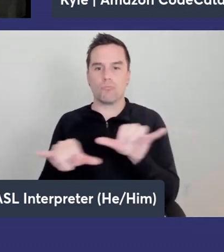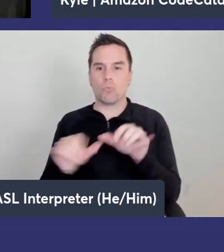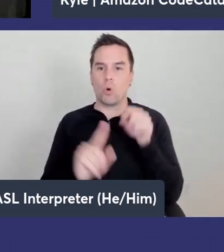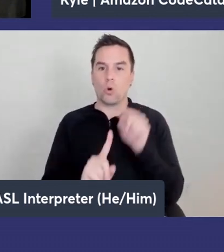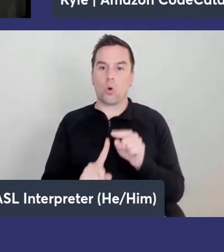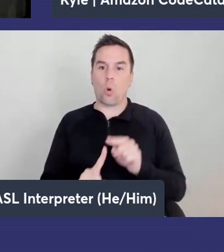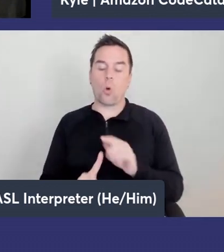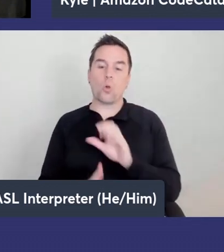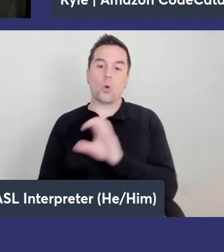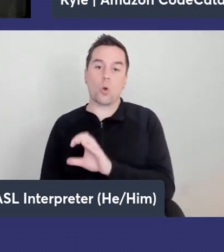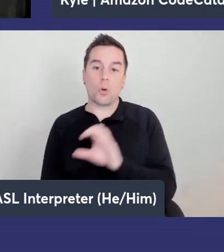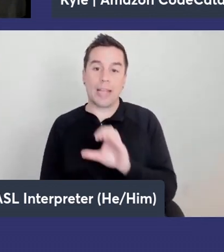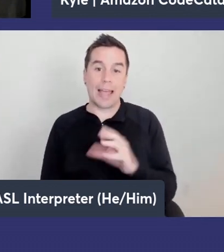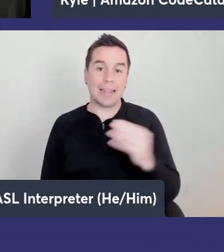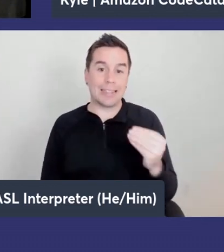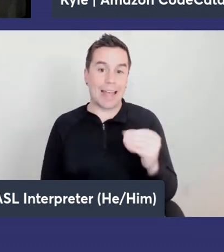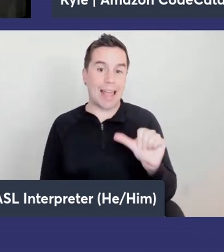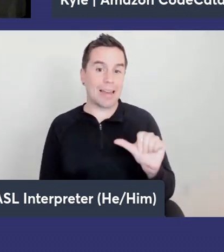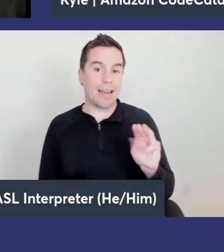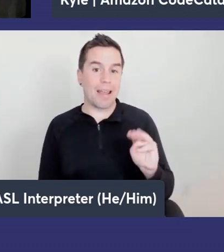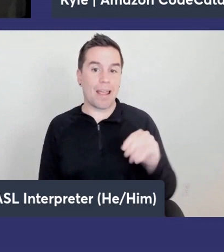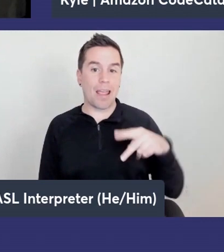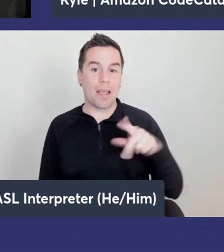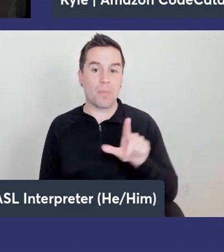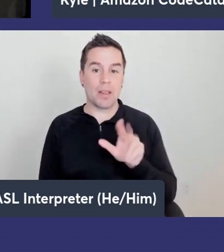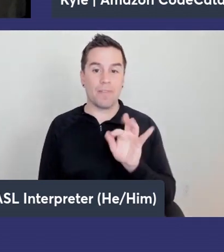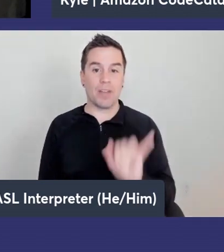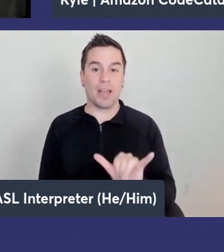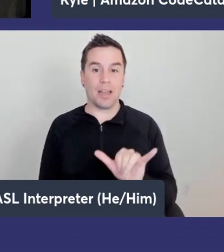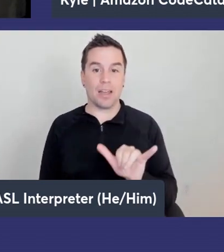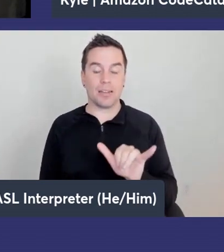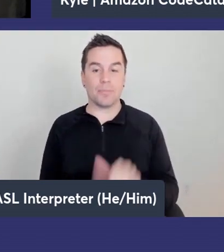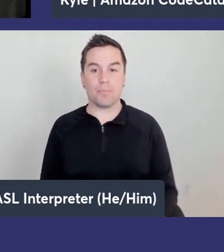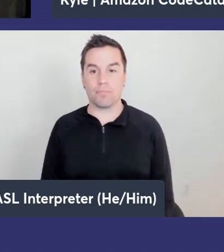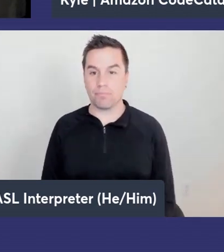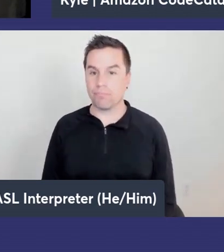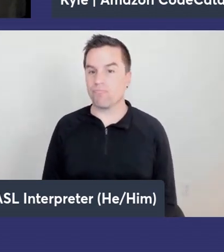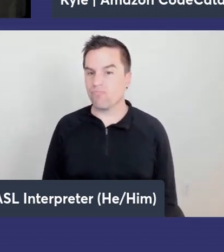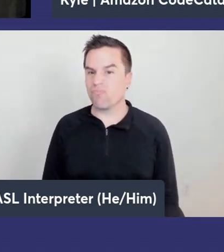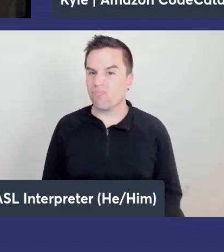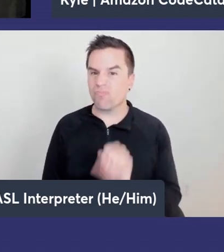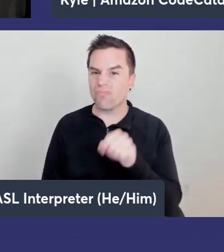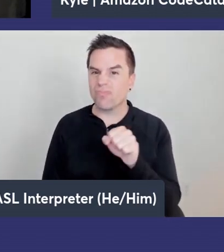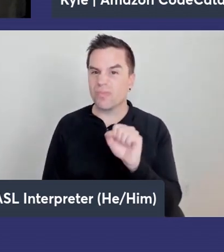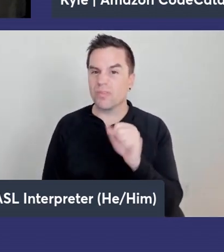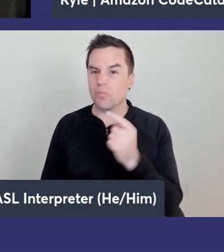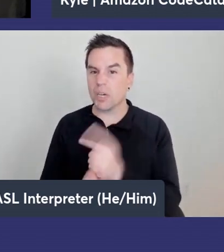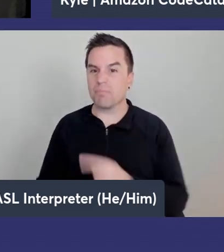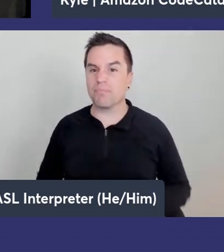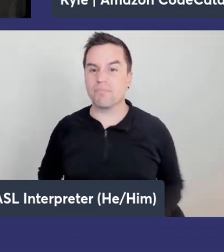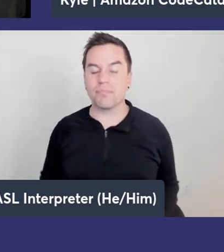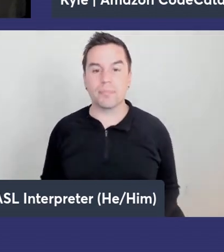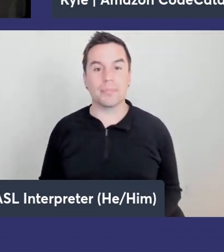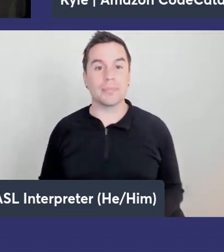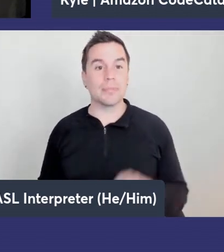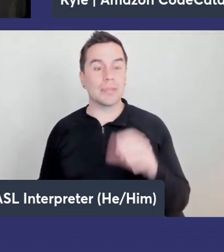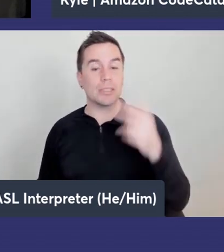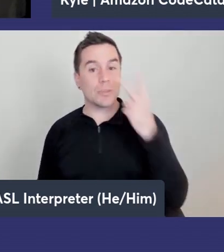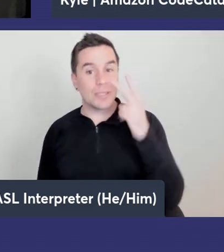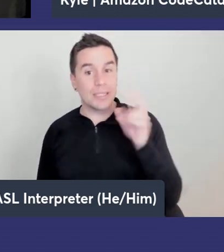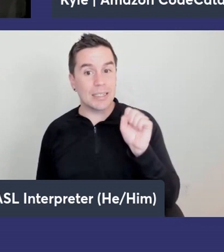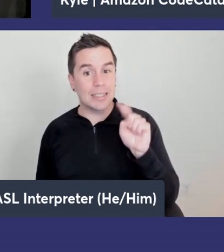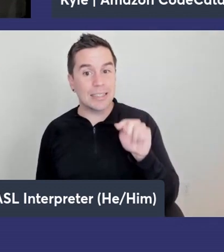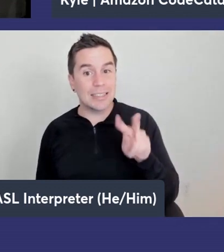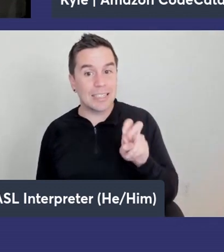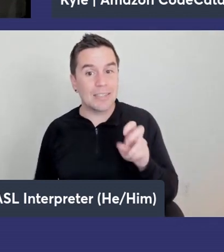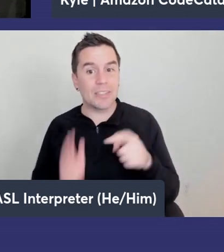Amplify. Anyway. Yep. Yeah, I think that's well put. Yeah. See, Steve, I can say things sometimes